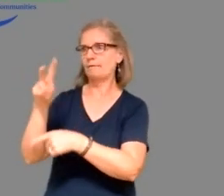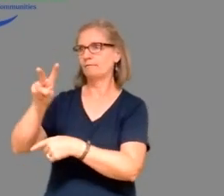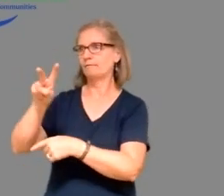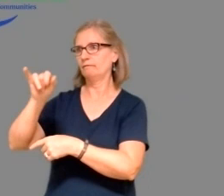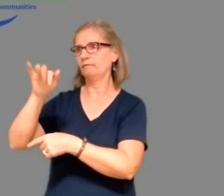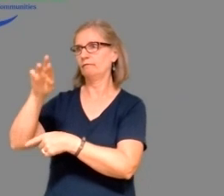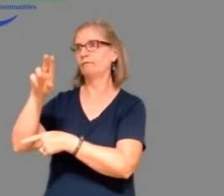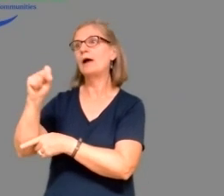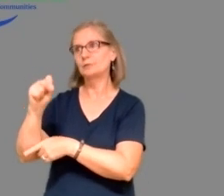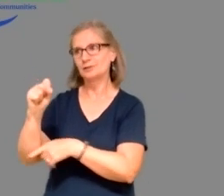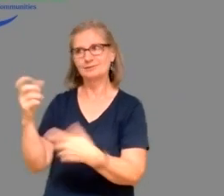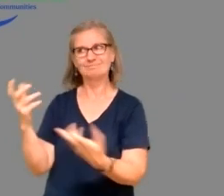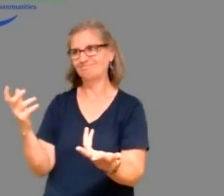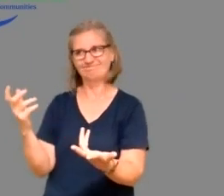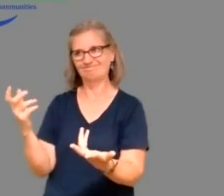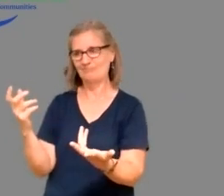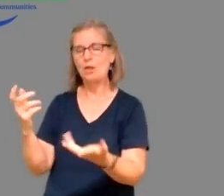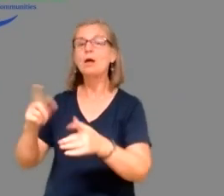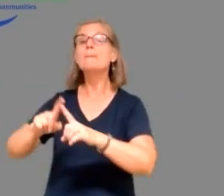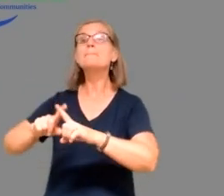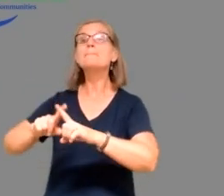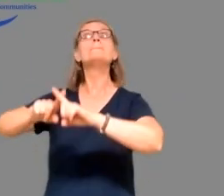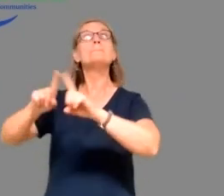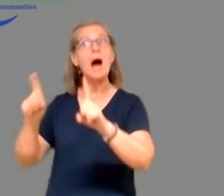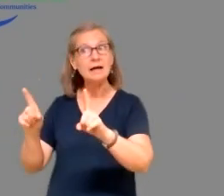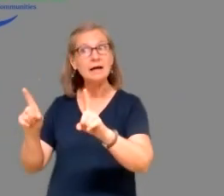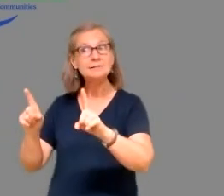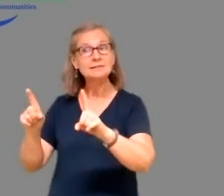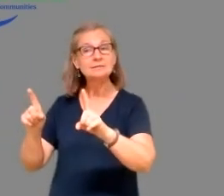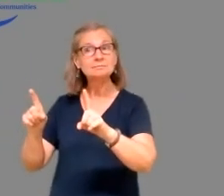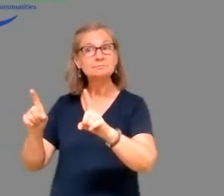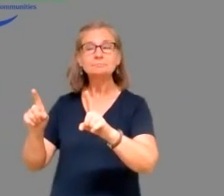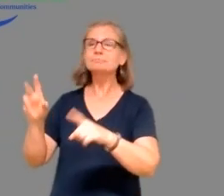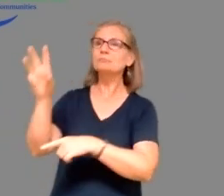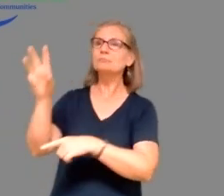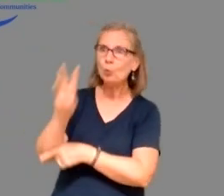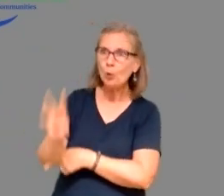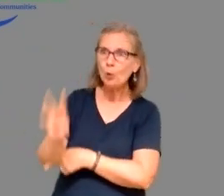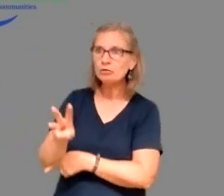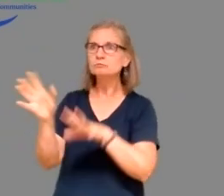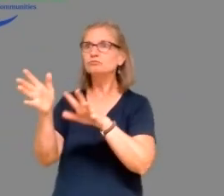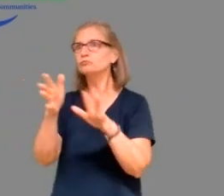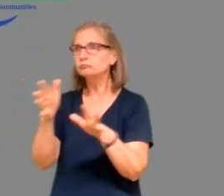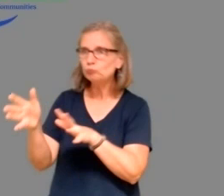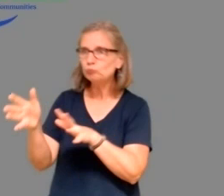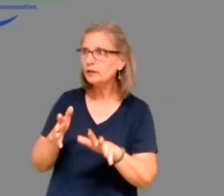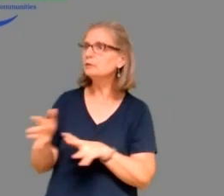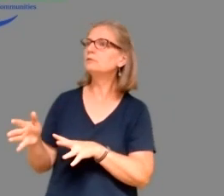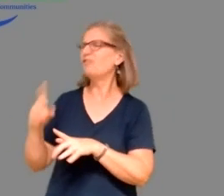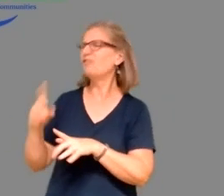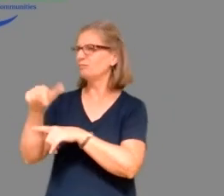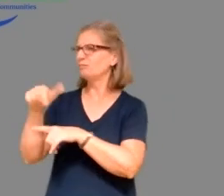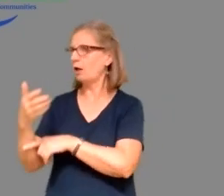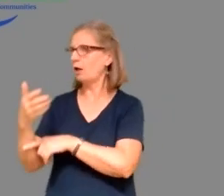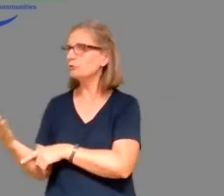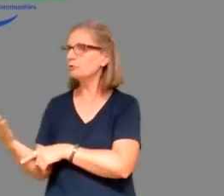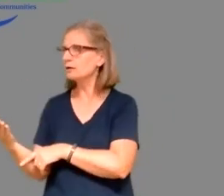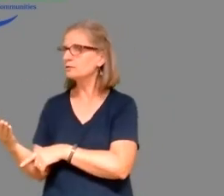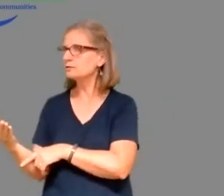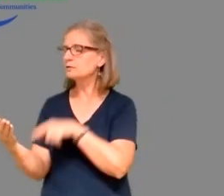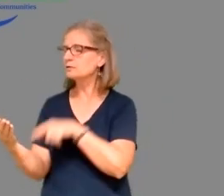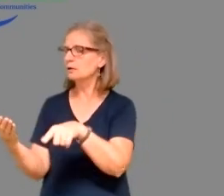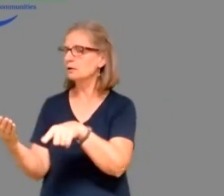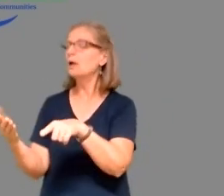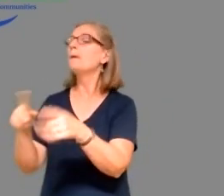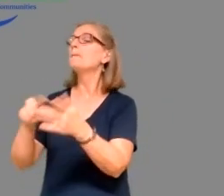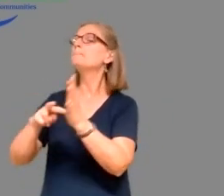that just because of, you know, weather and wind and a few other things, that just the sheer